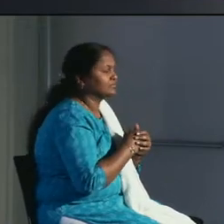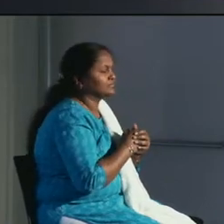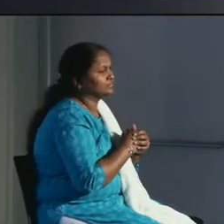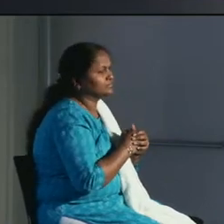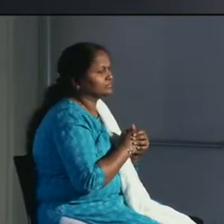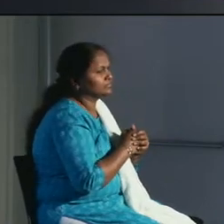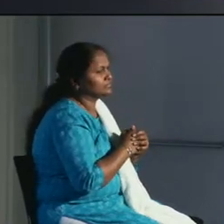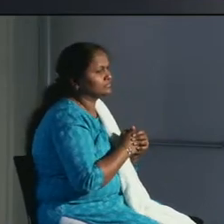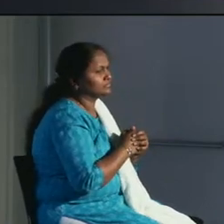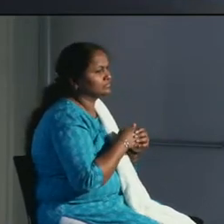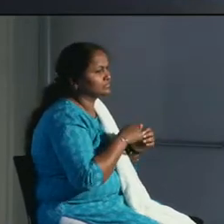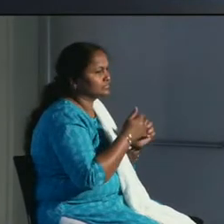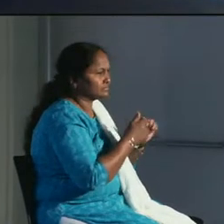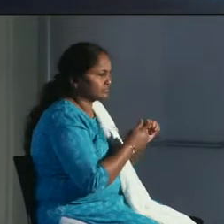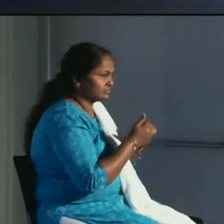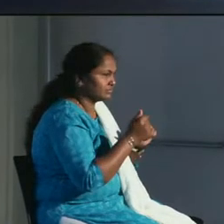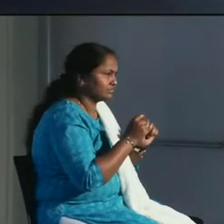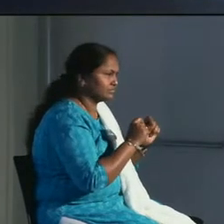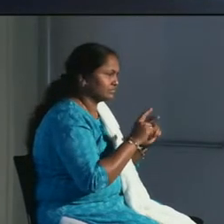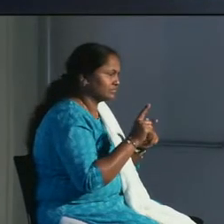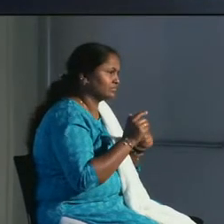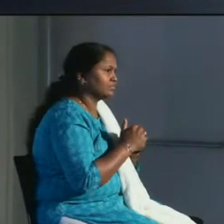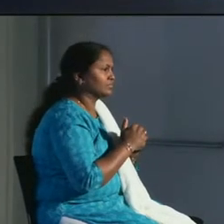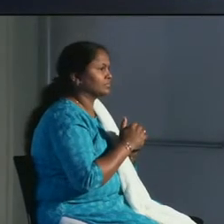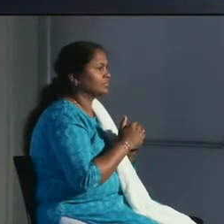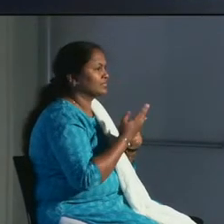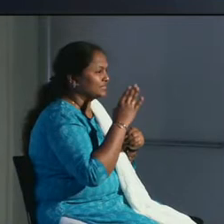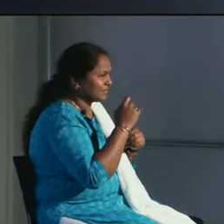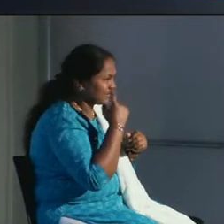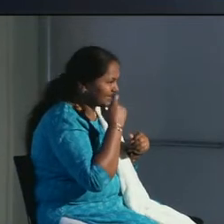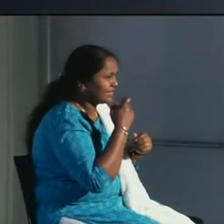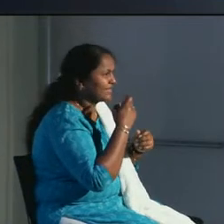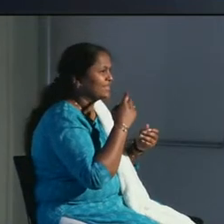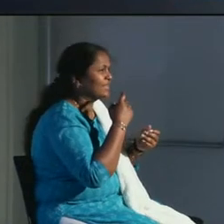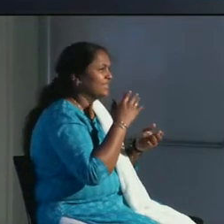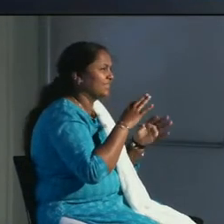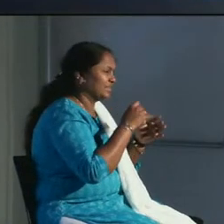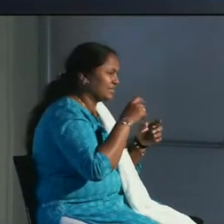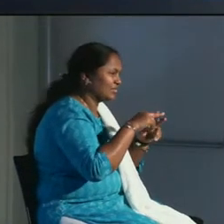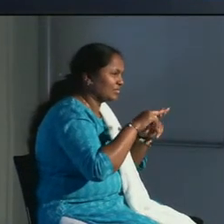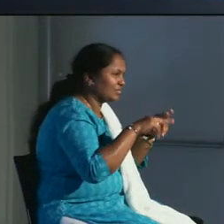We move to the next slide. By Azad Foundation.